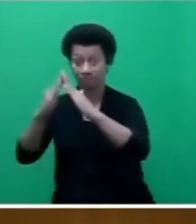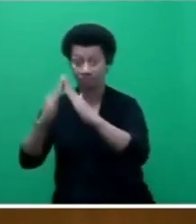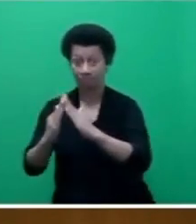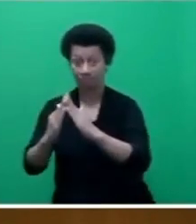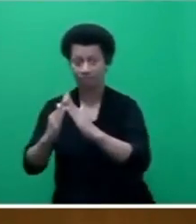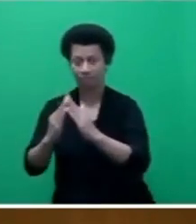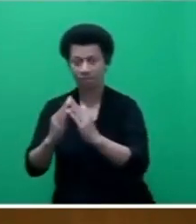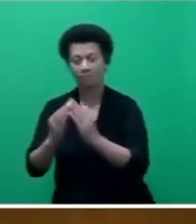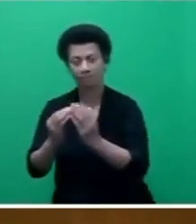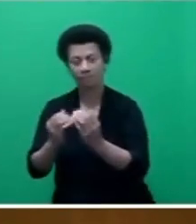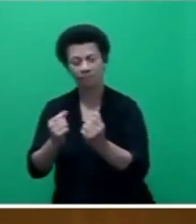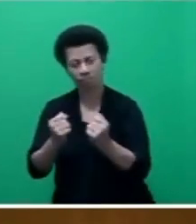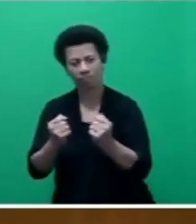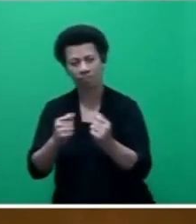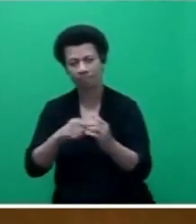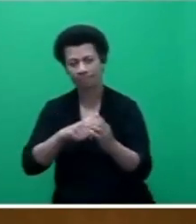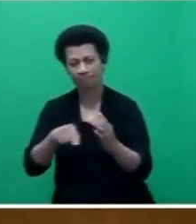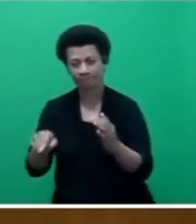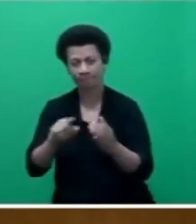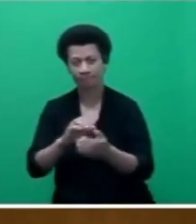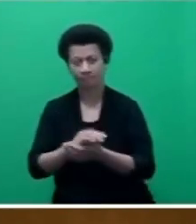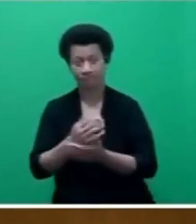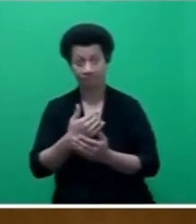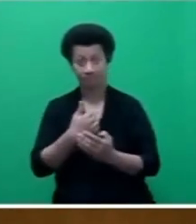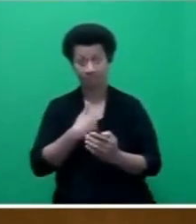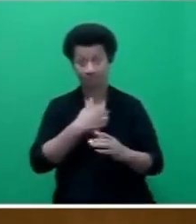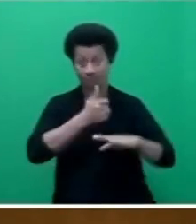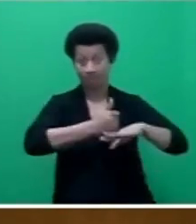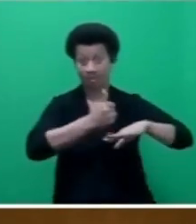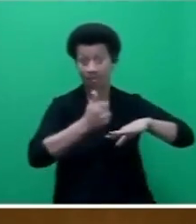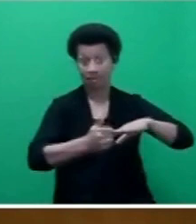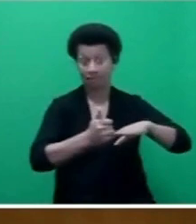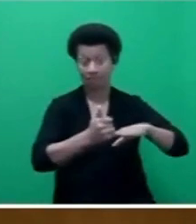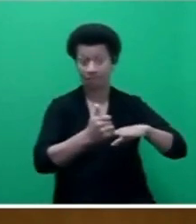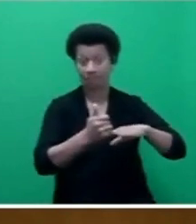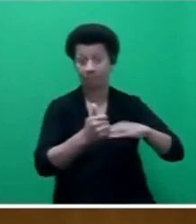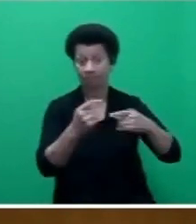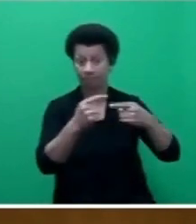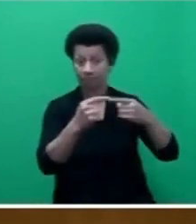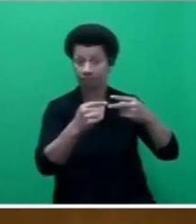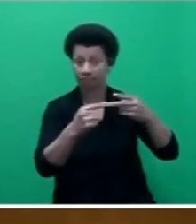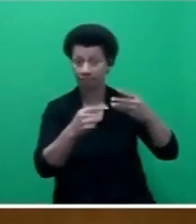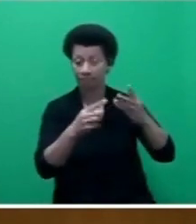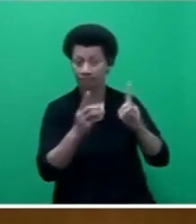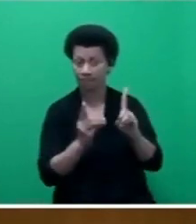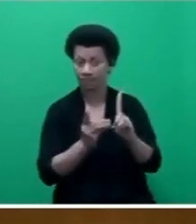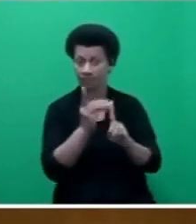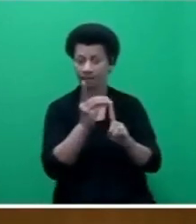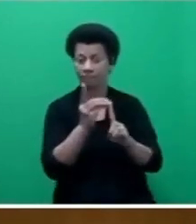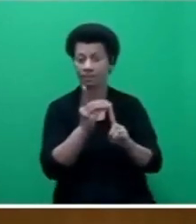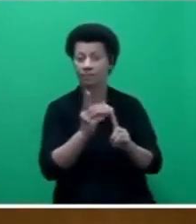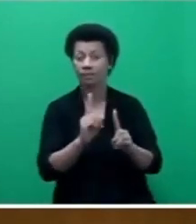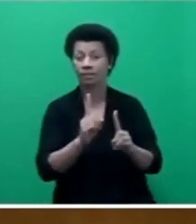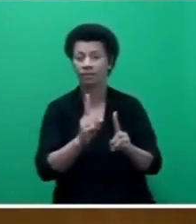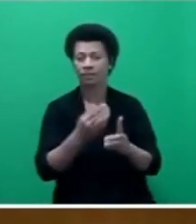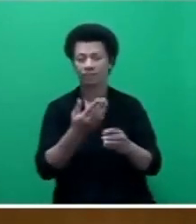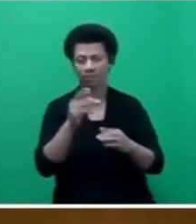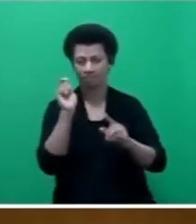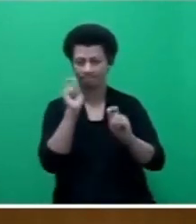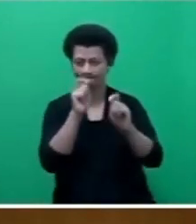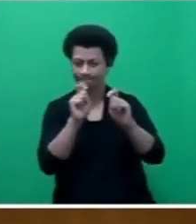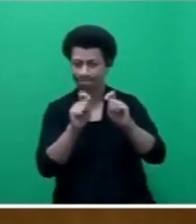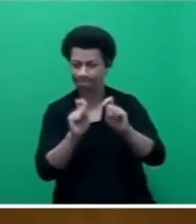infrastructure. A key strategy of my government is to develop and enforce building standards for home construction that